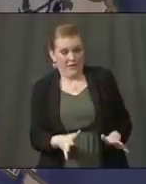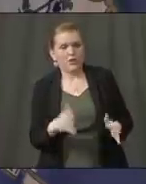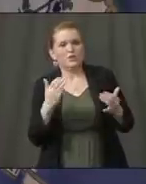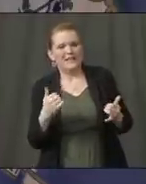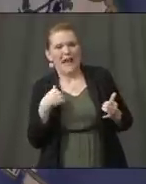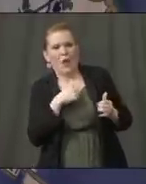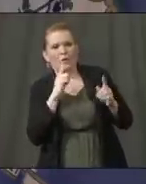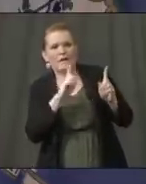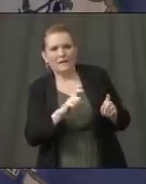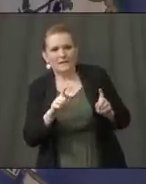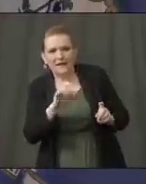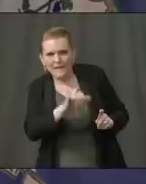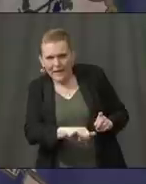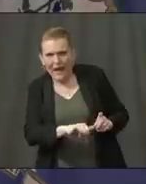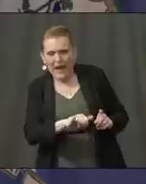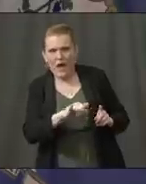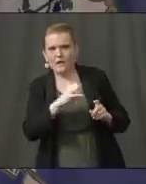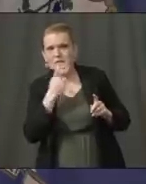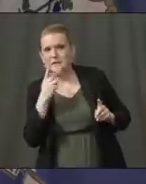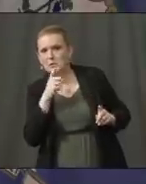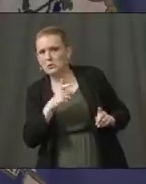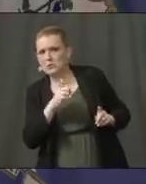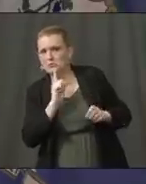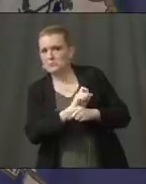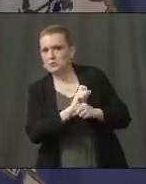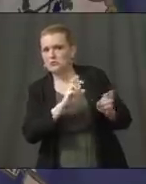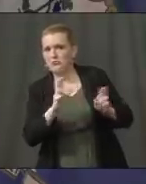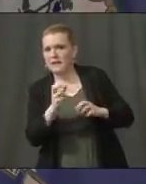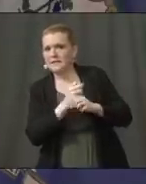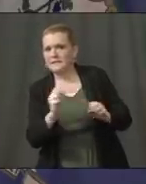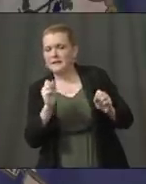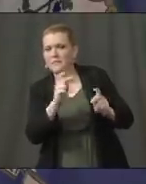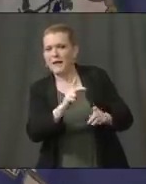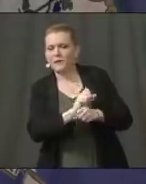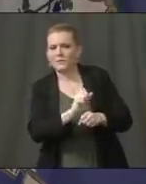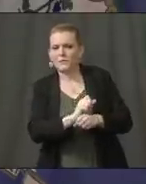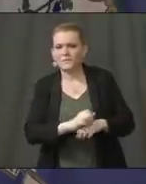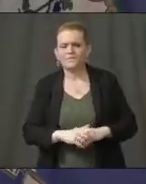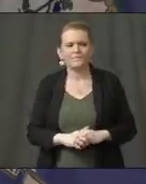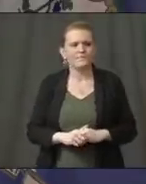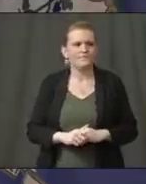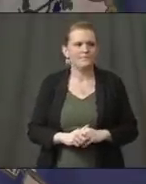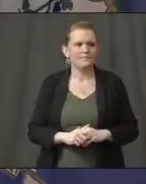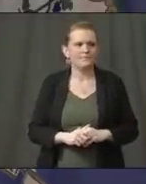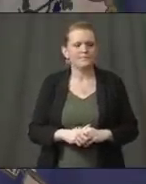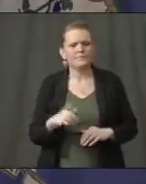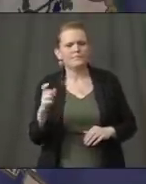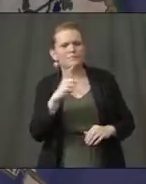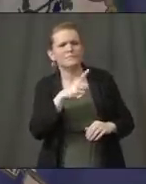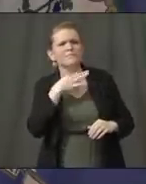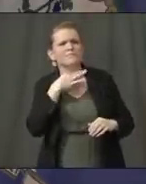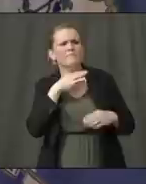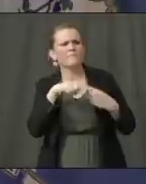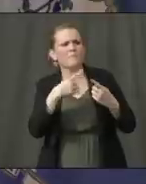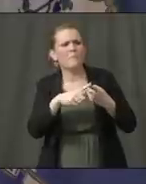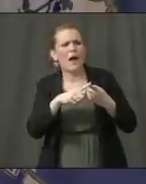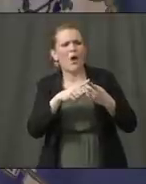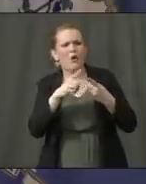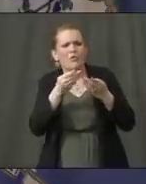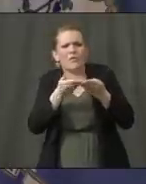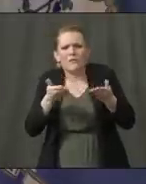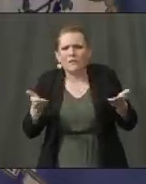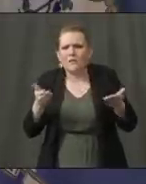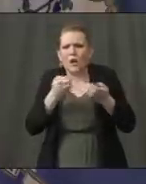How are we doing on swabs and materials? And then I had a follow-up about caseworkers. Okay, swabs and